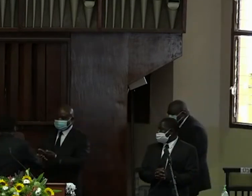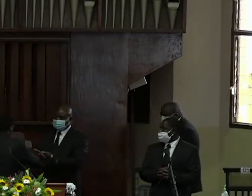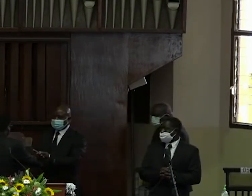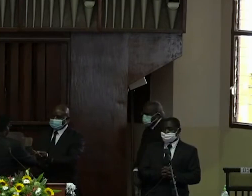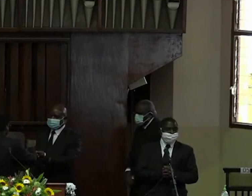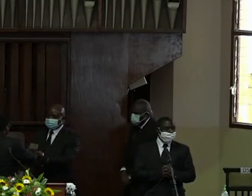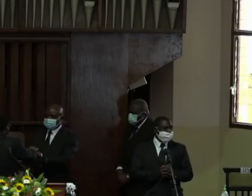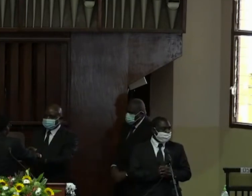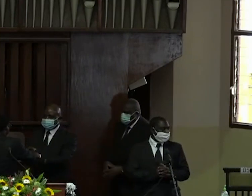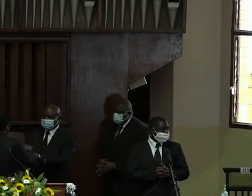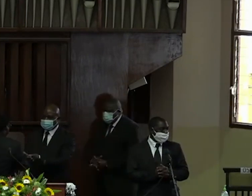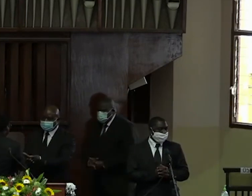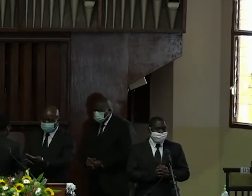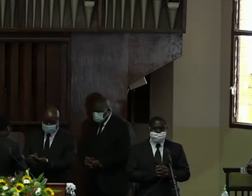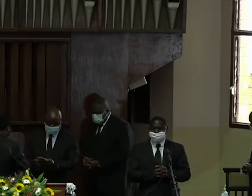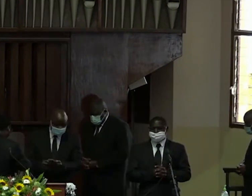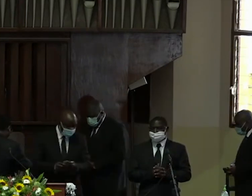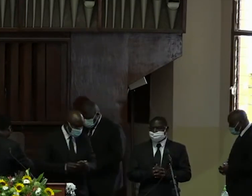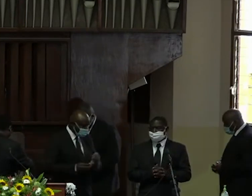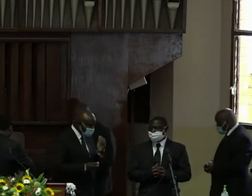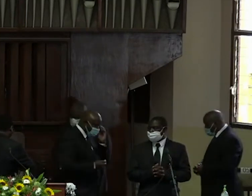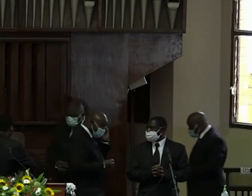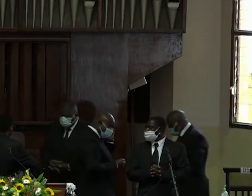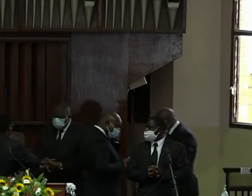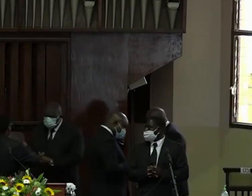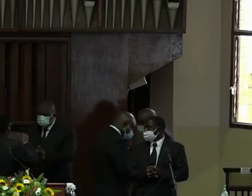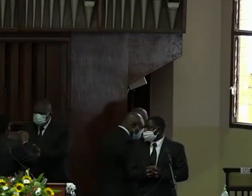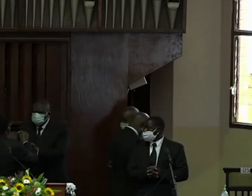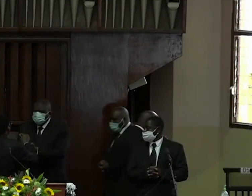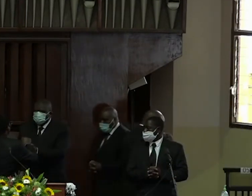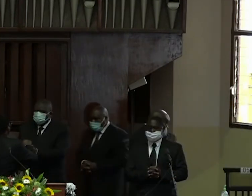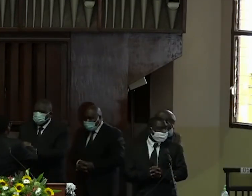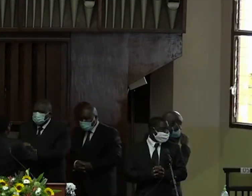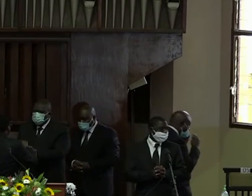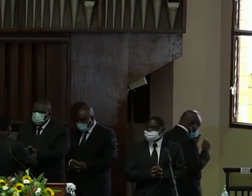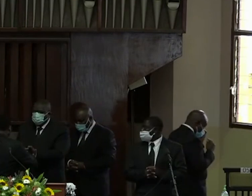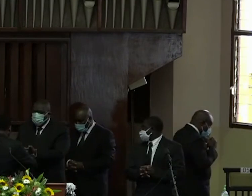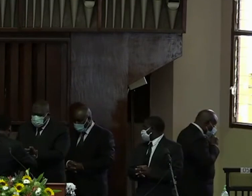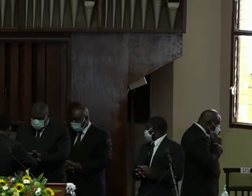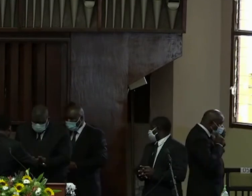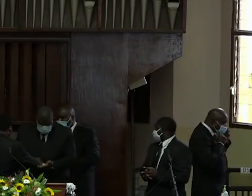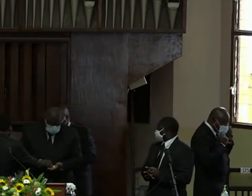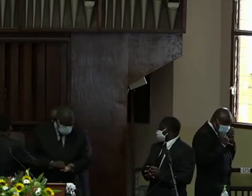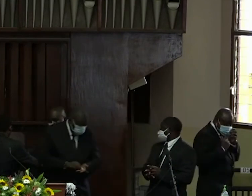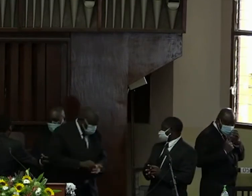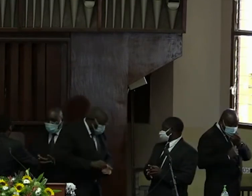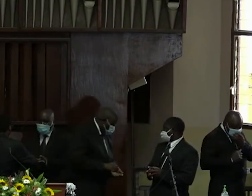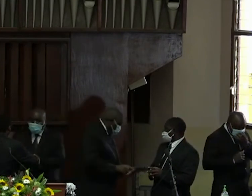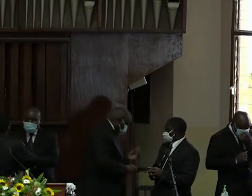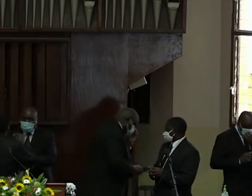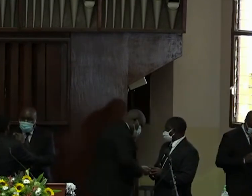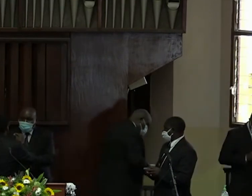The body and blood of Jesus given for you. Amen. The body and blood of Jesus given for you. Amen.